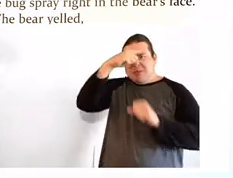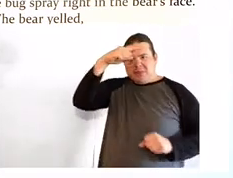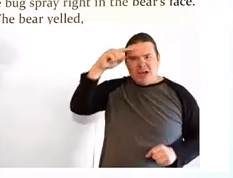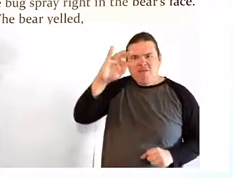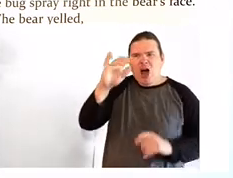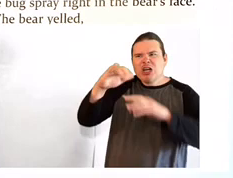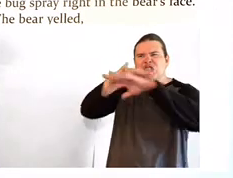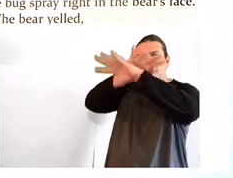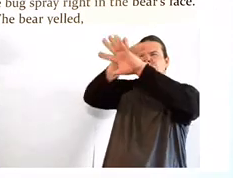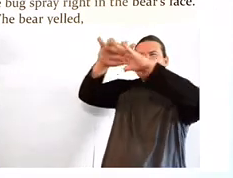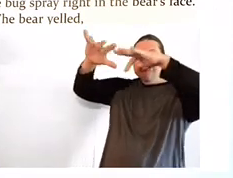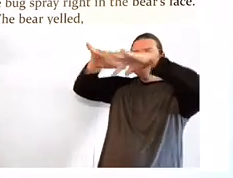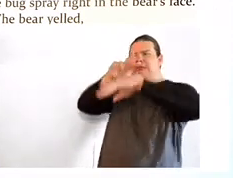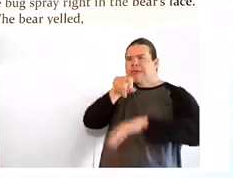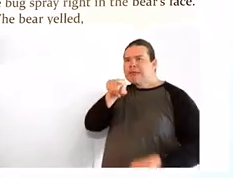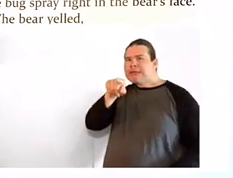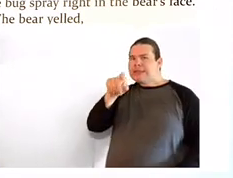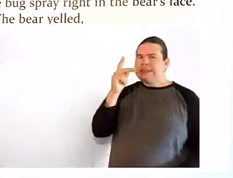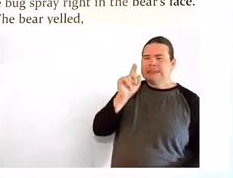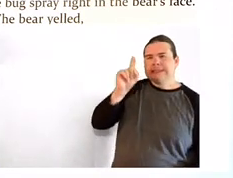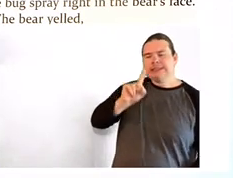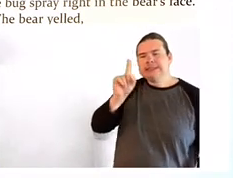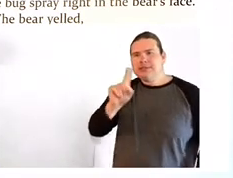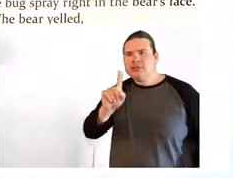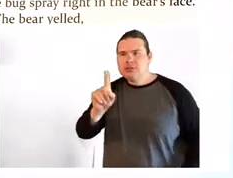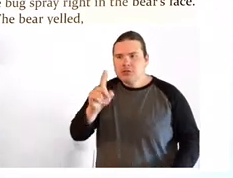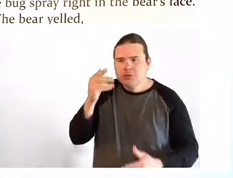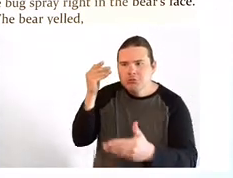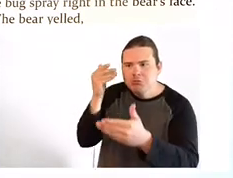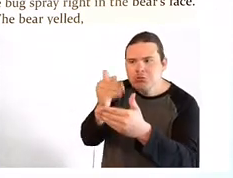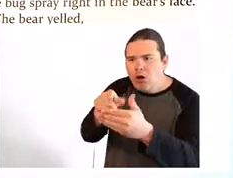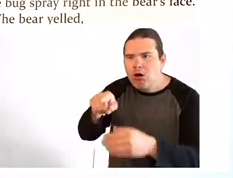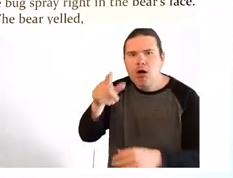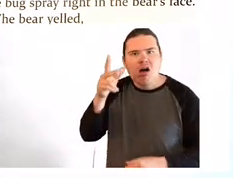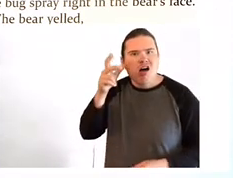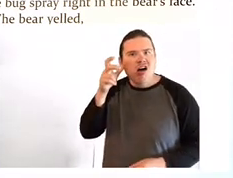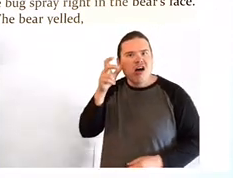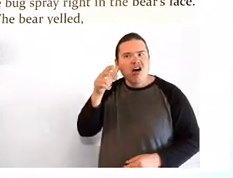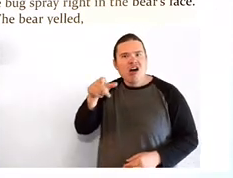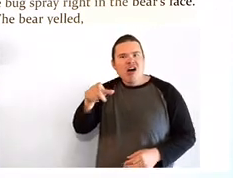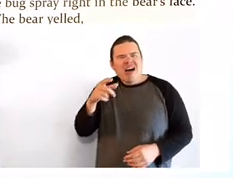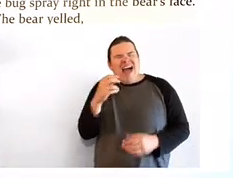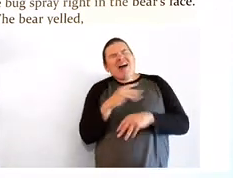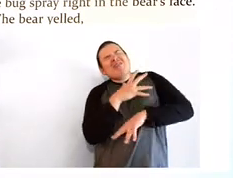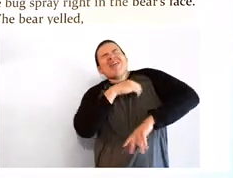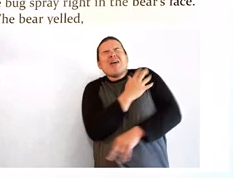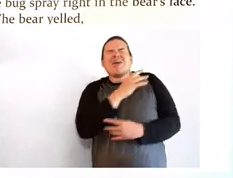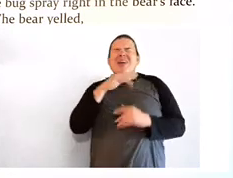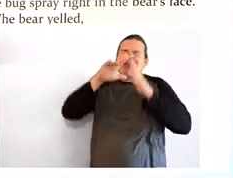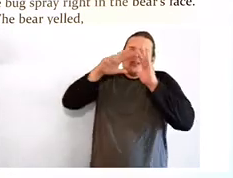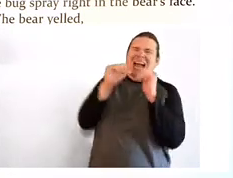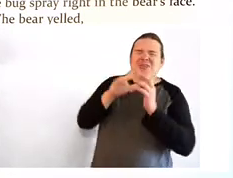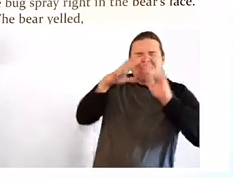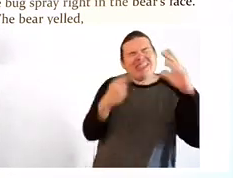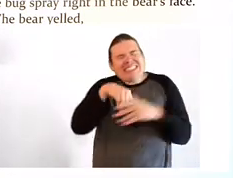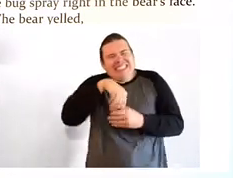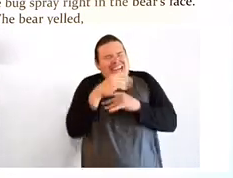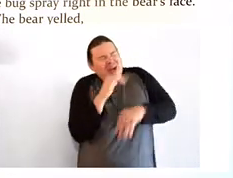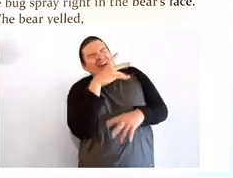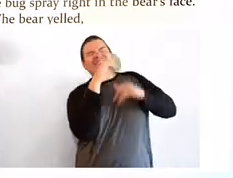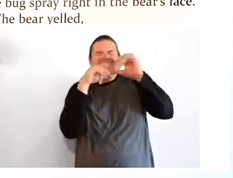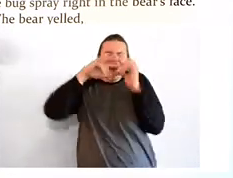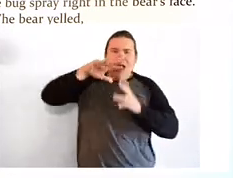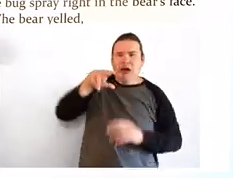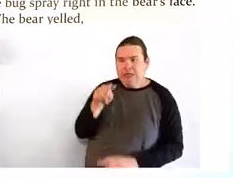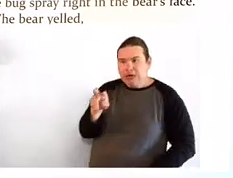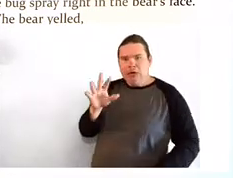yelling, "Ow! Ah! Ow! Ah!" Helen sprayed the pile for a while,